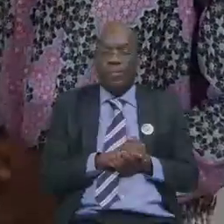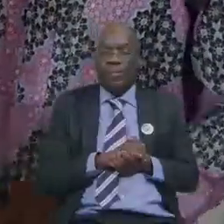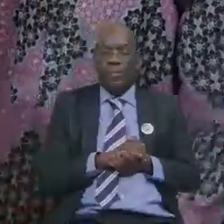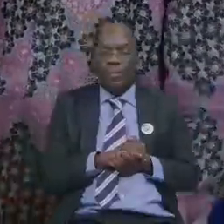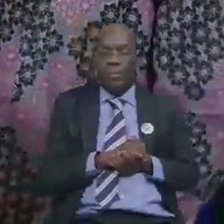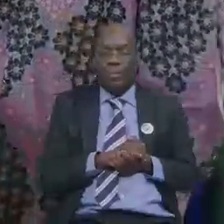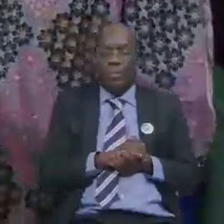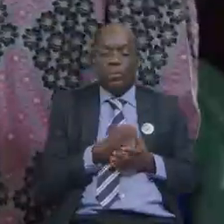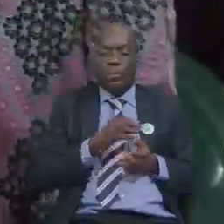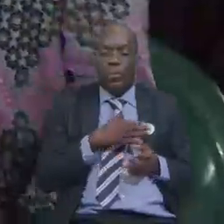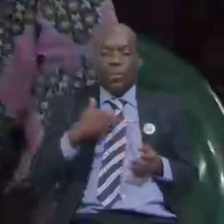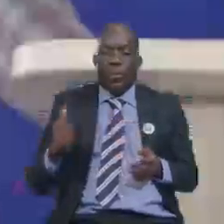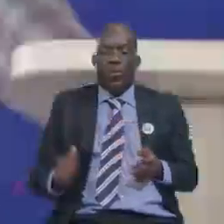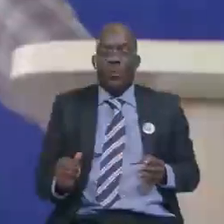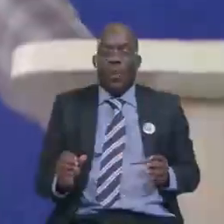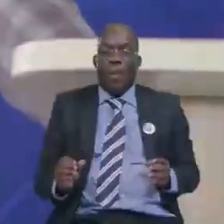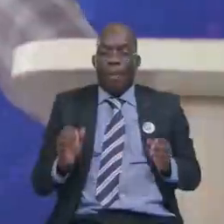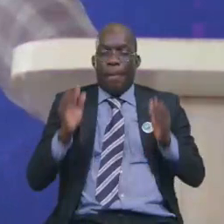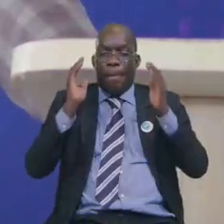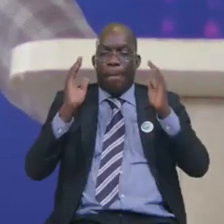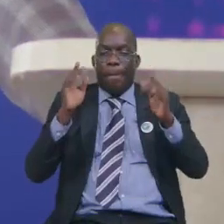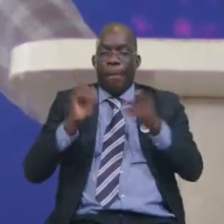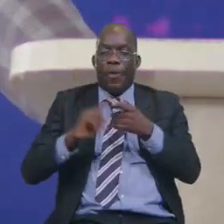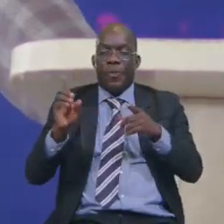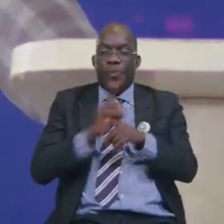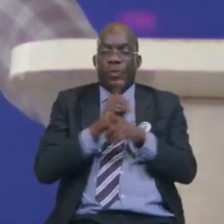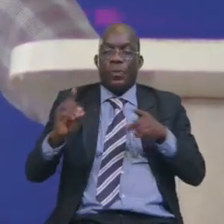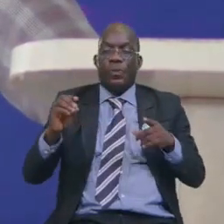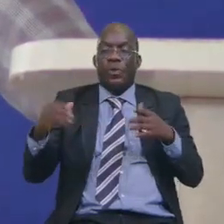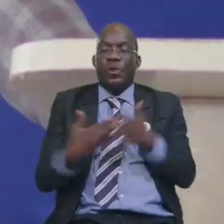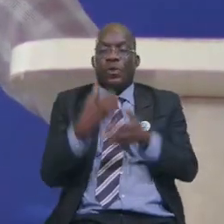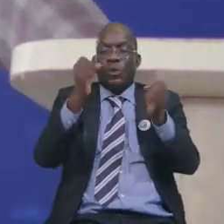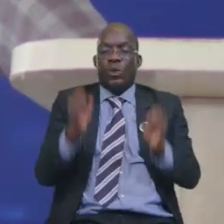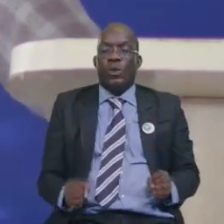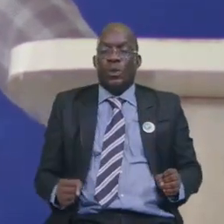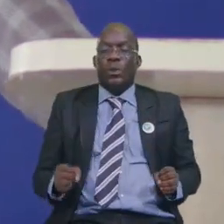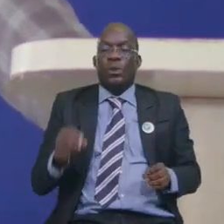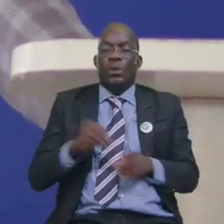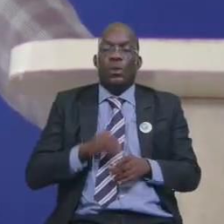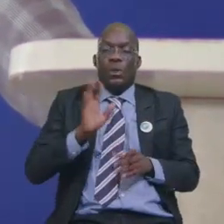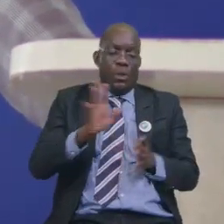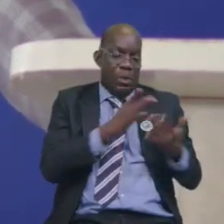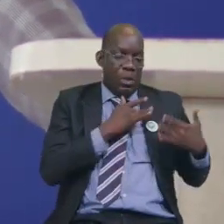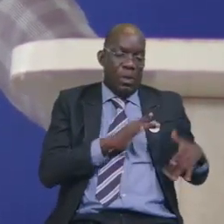and dedication to duty. A new dynamite in your heart.